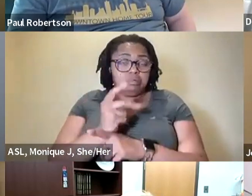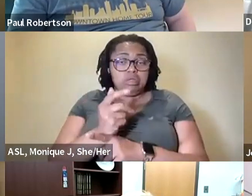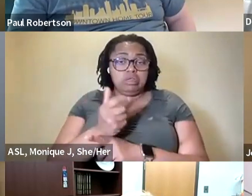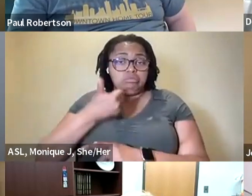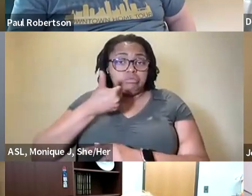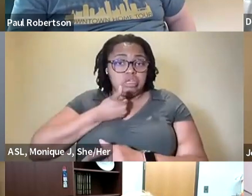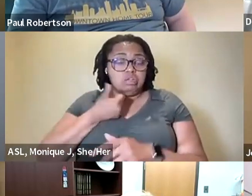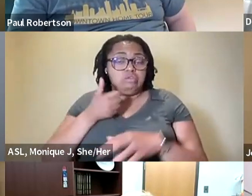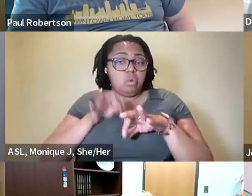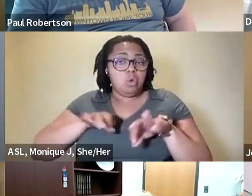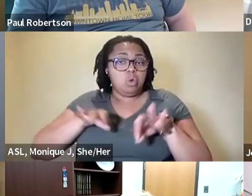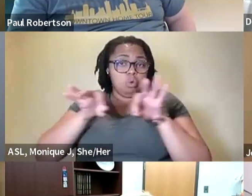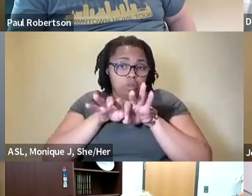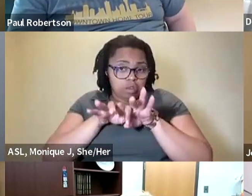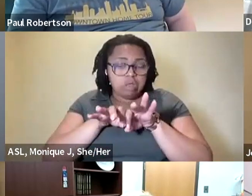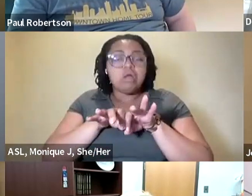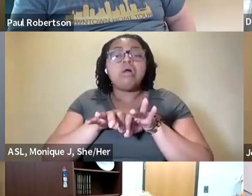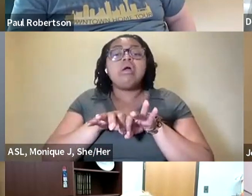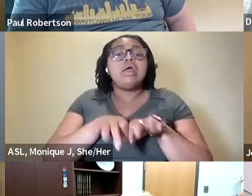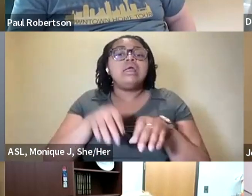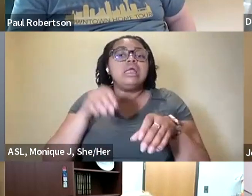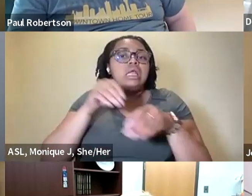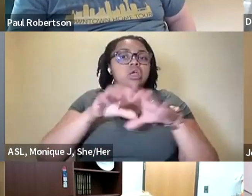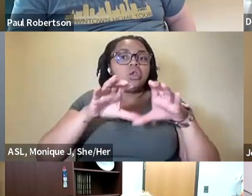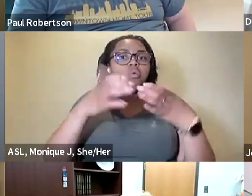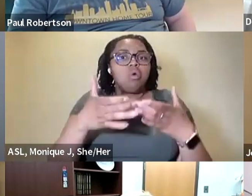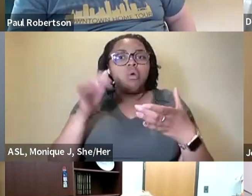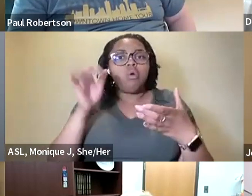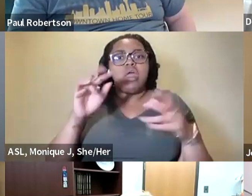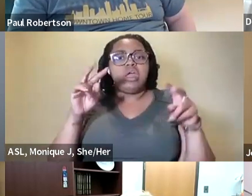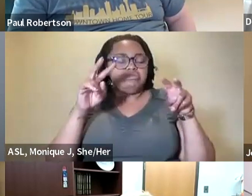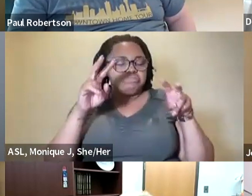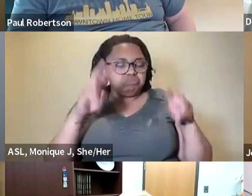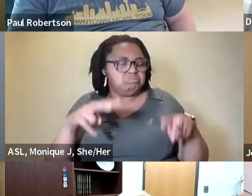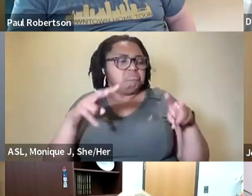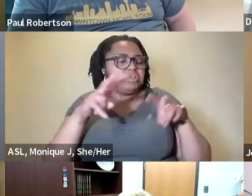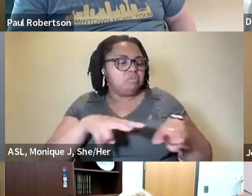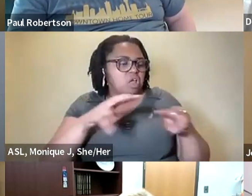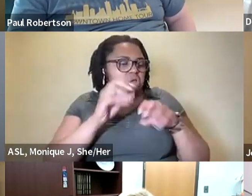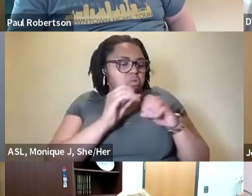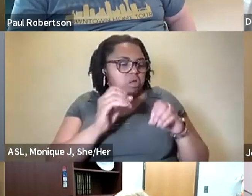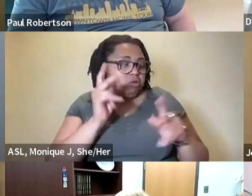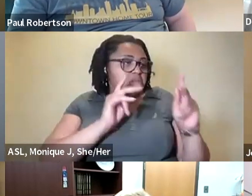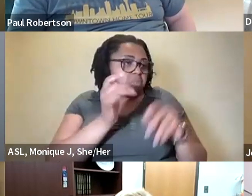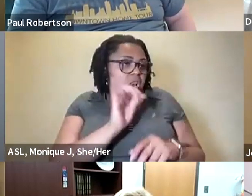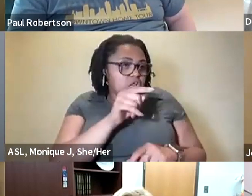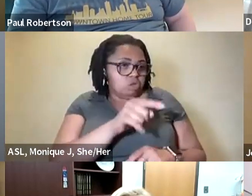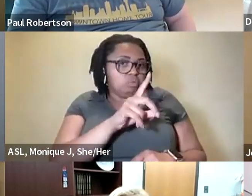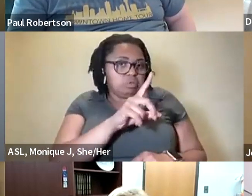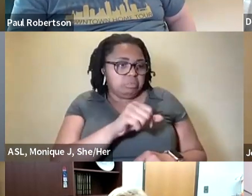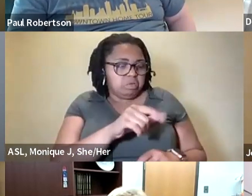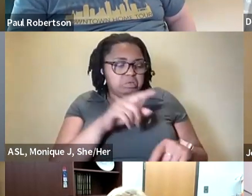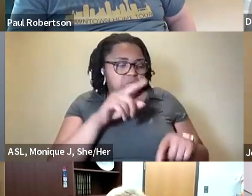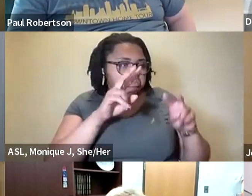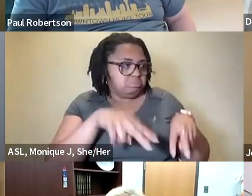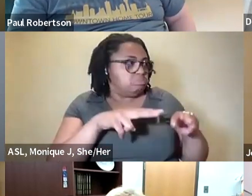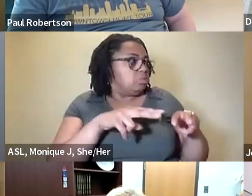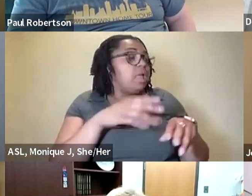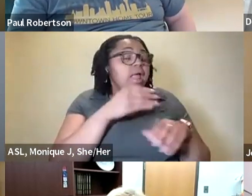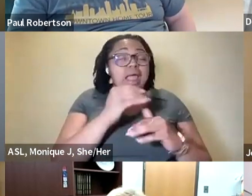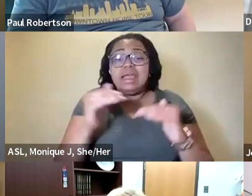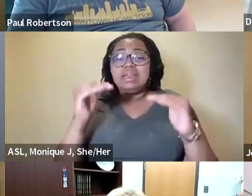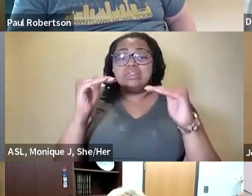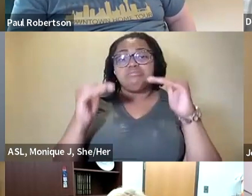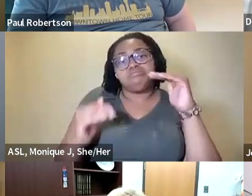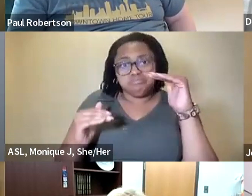worth in a society that devalues people like you, and in justice. You know, how are we